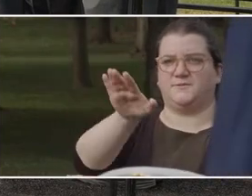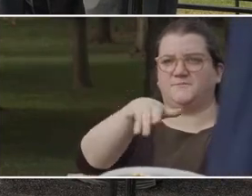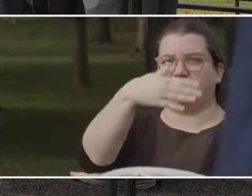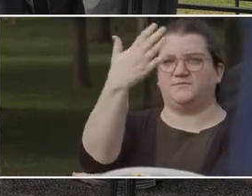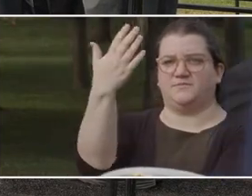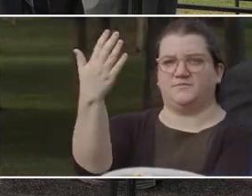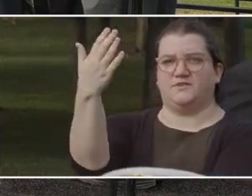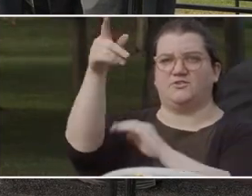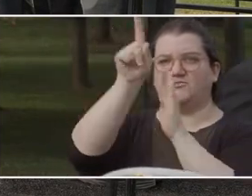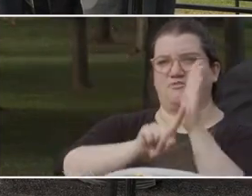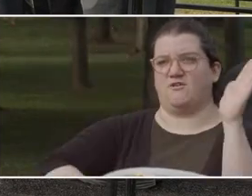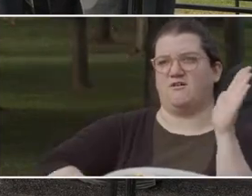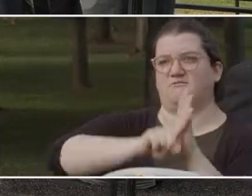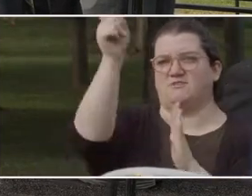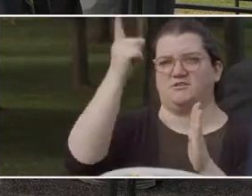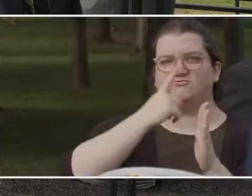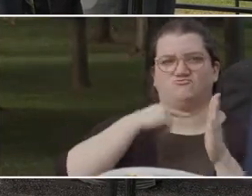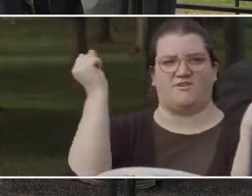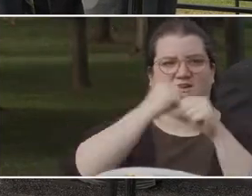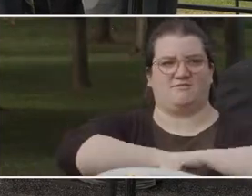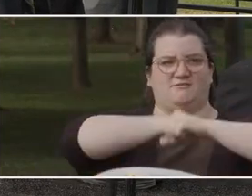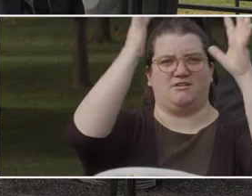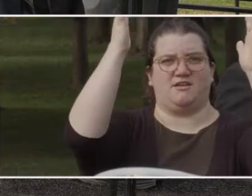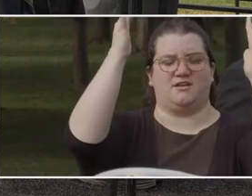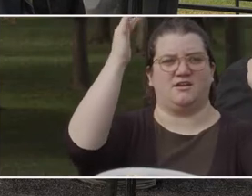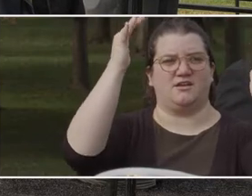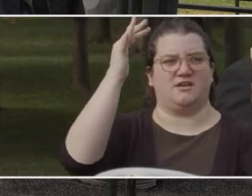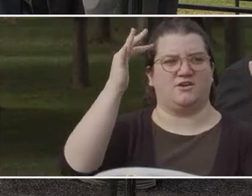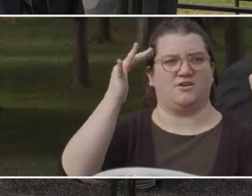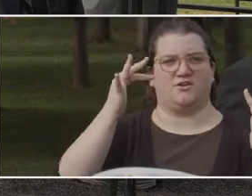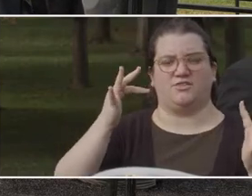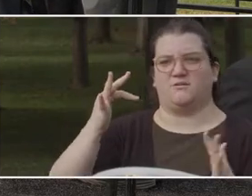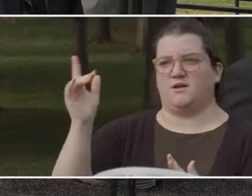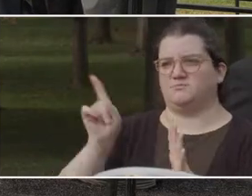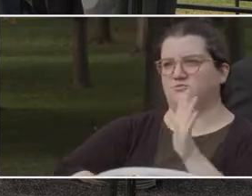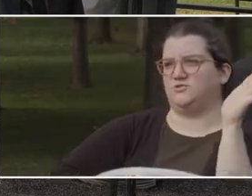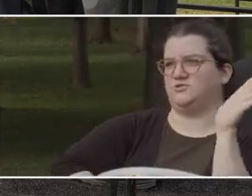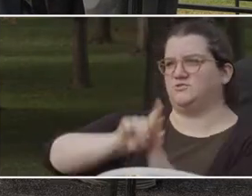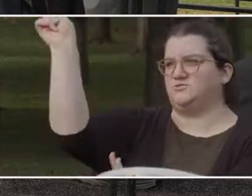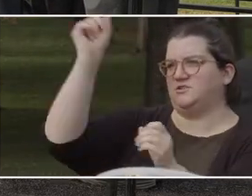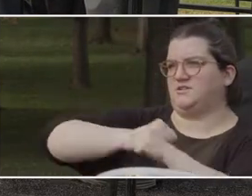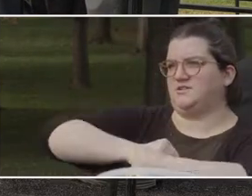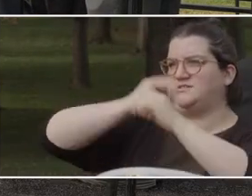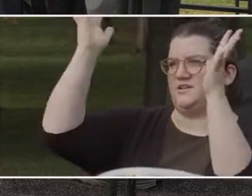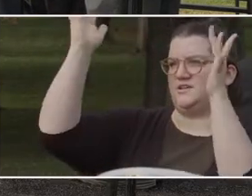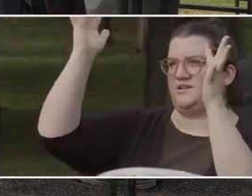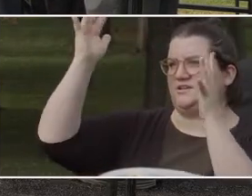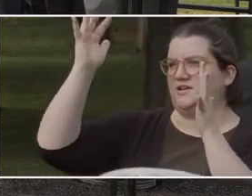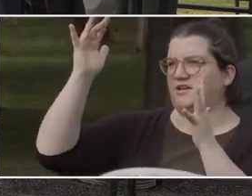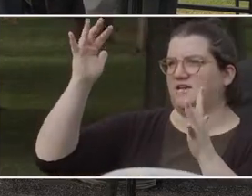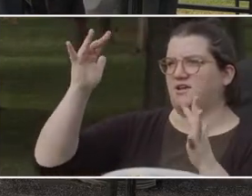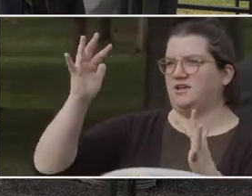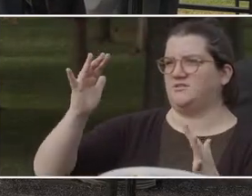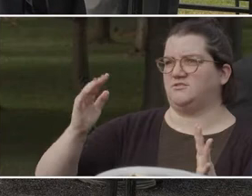streaming. And the rocket's red glare, the bombs bursting